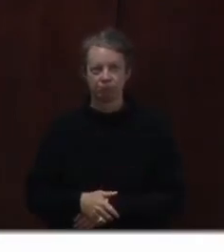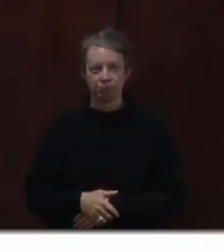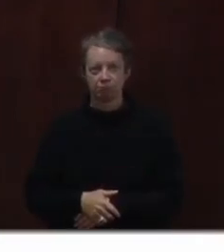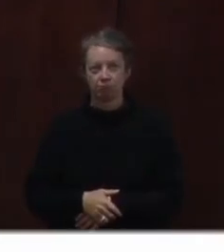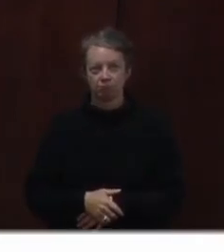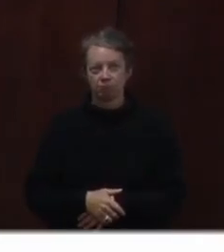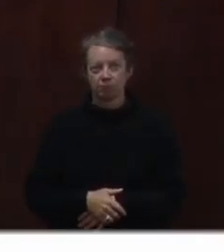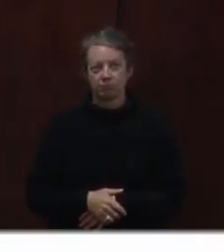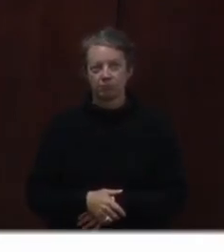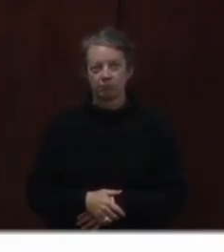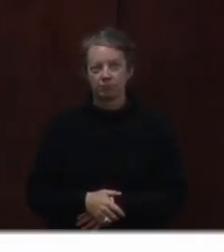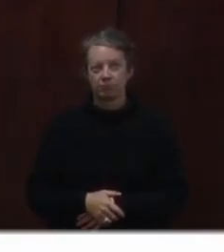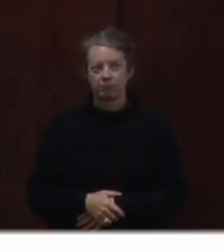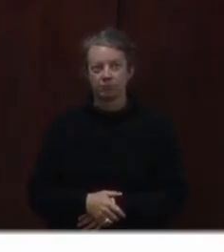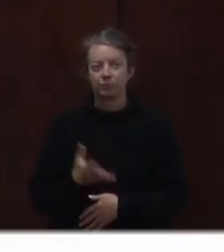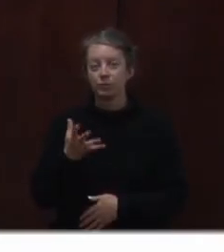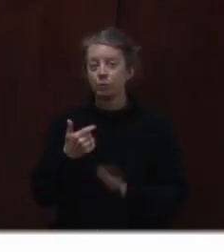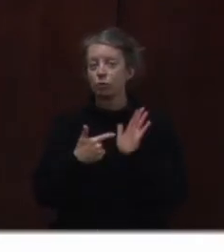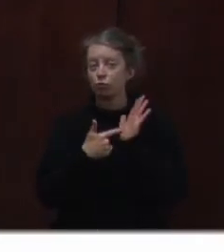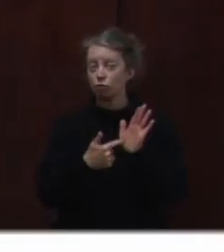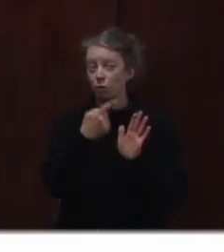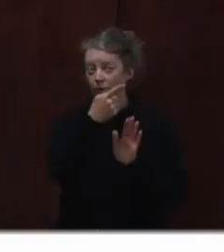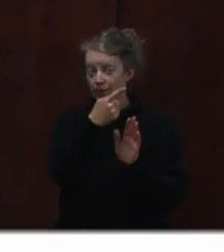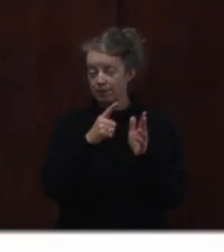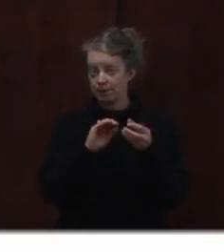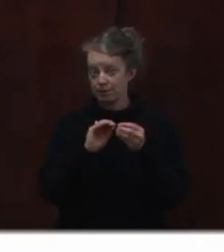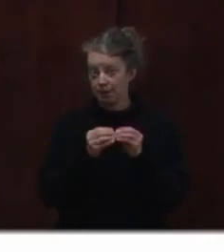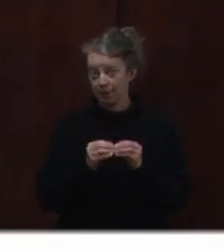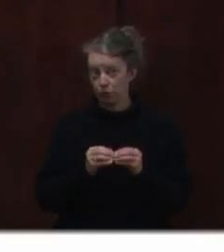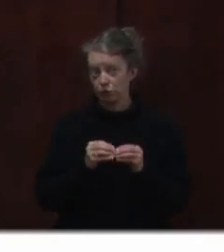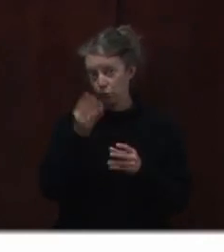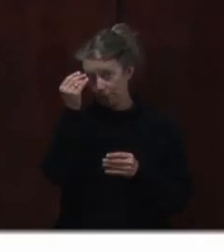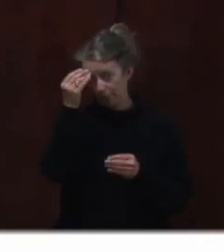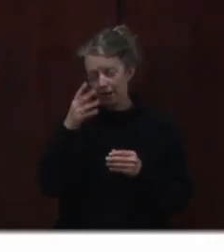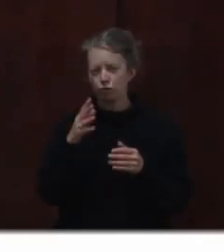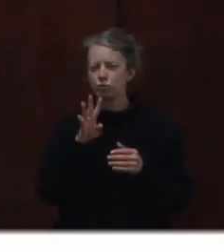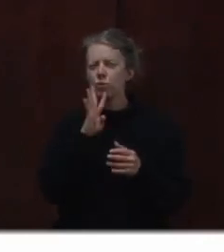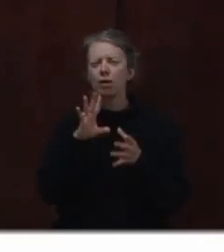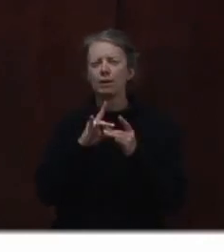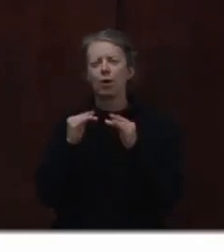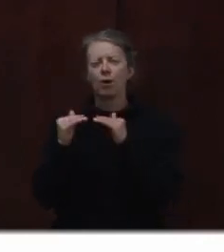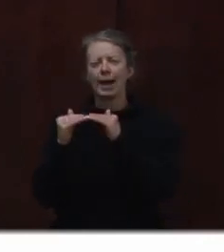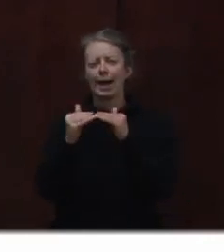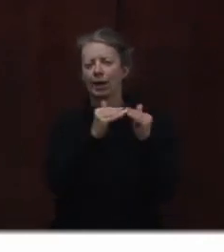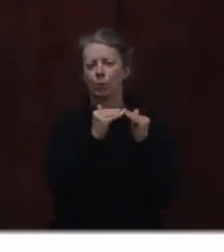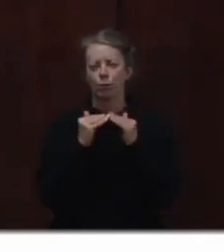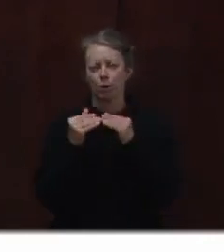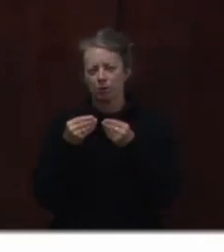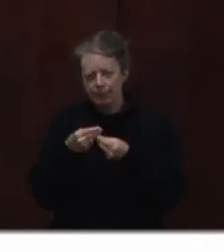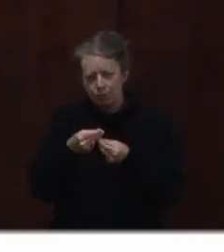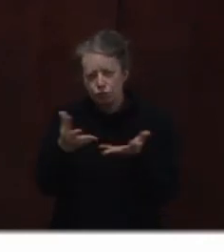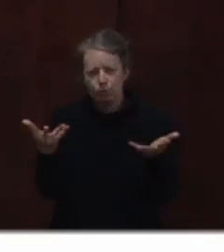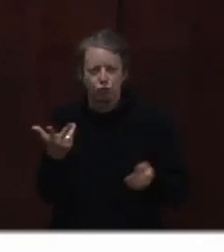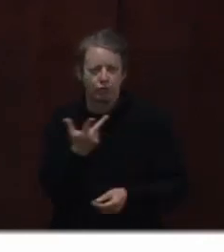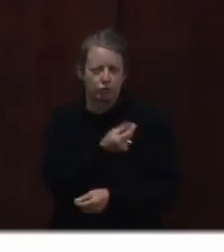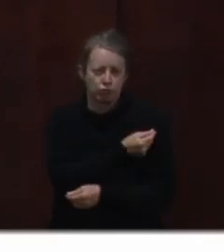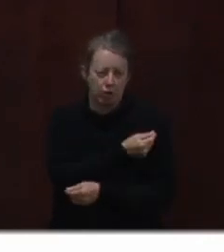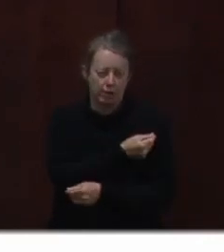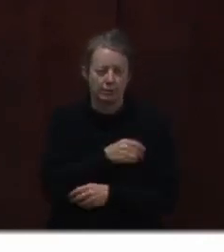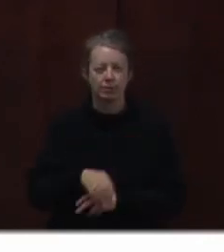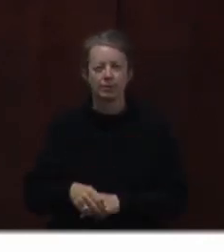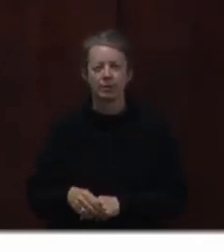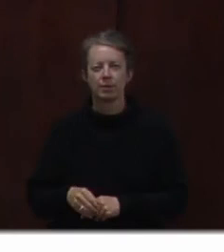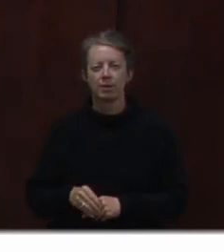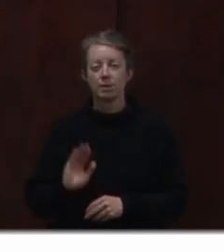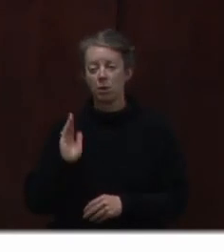And I did want to share this as we talk about the equitable distribution of vaccine. And we've been